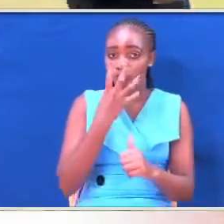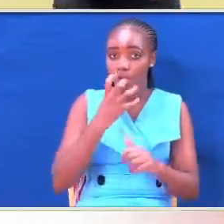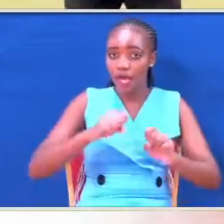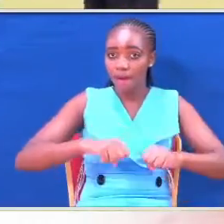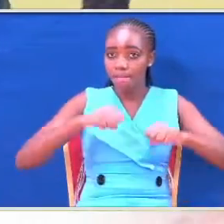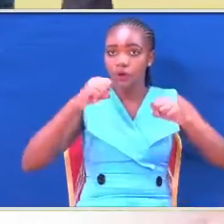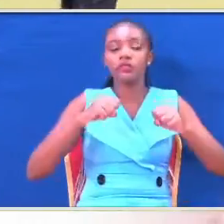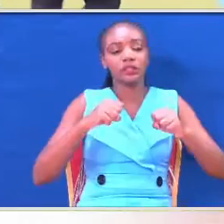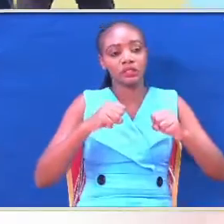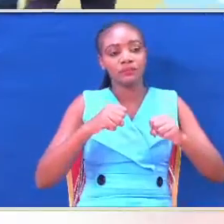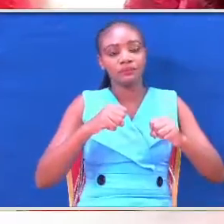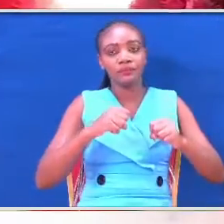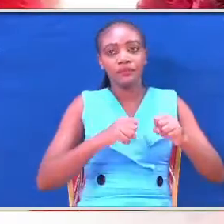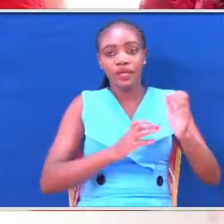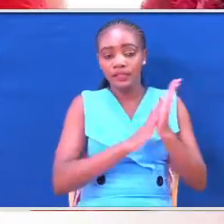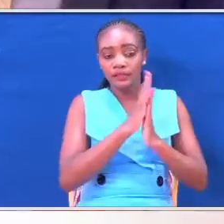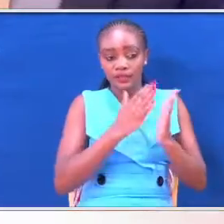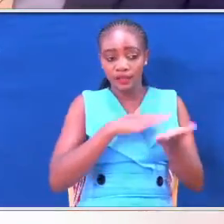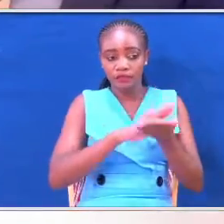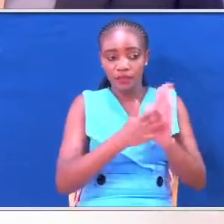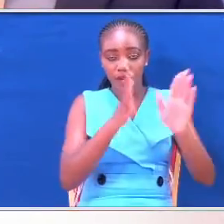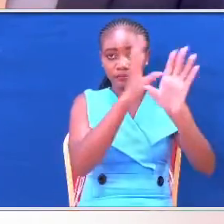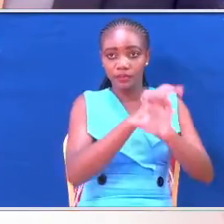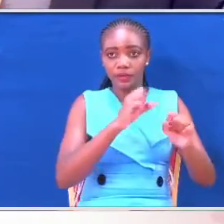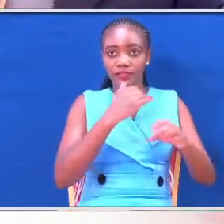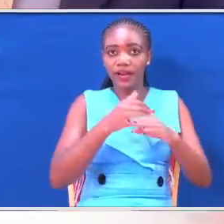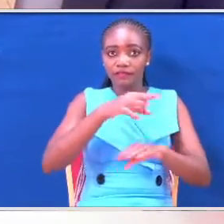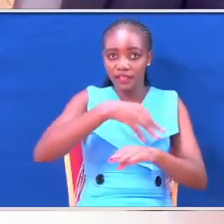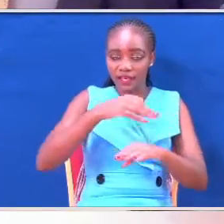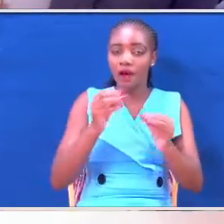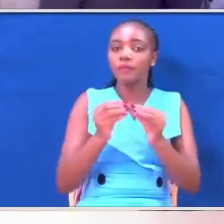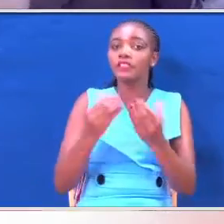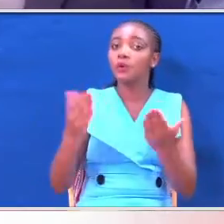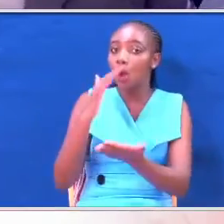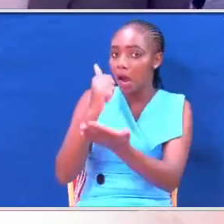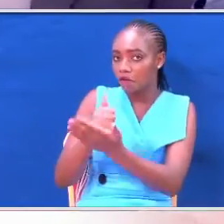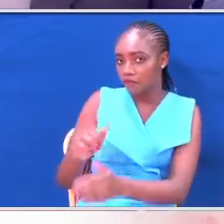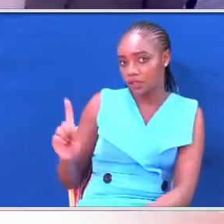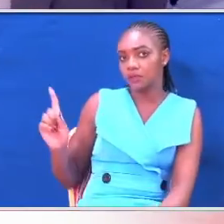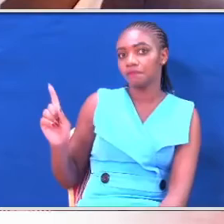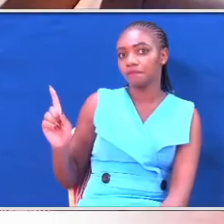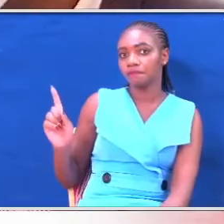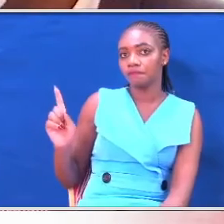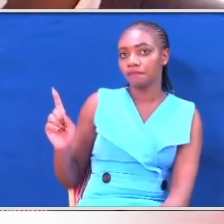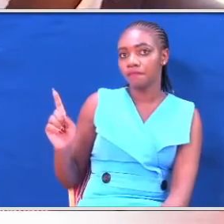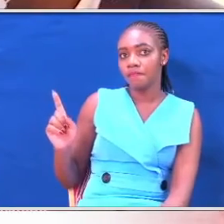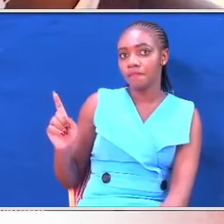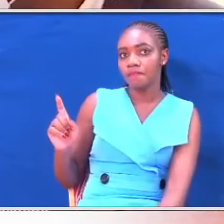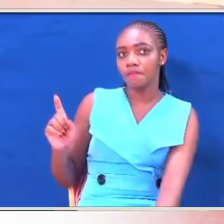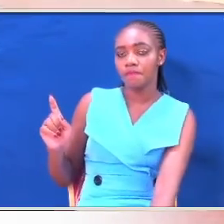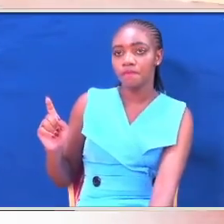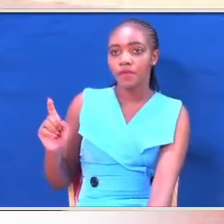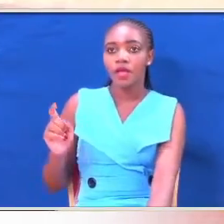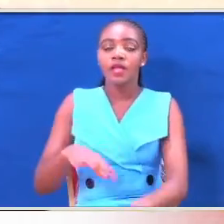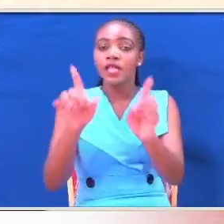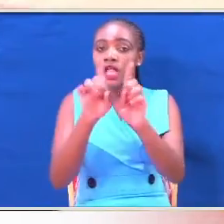the presidential ticket following a three-hour meeting at the party headquarters. Those ones put them off.